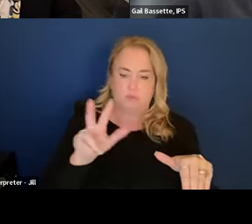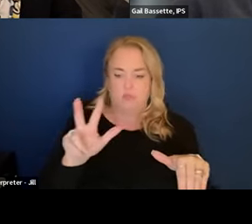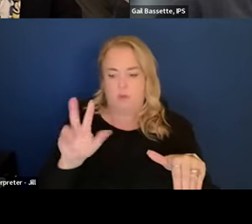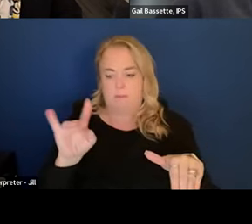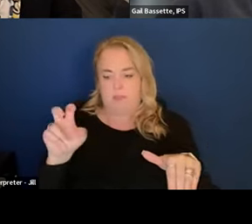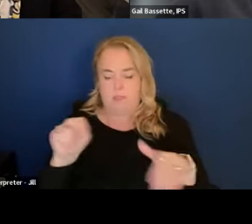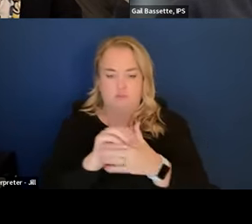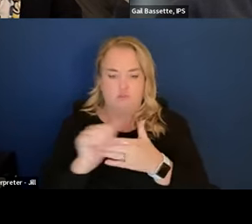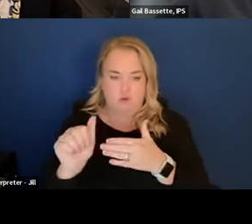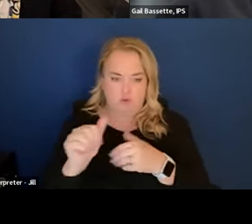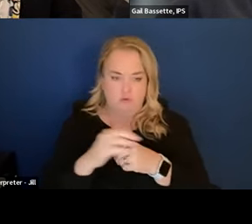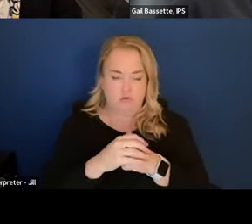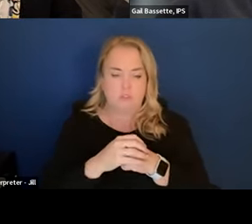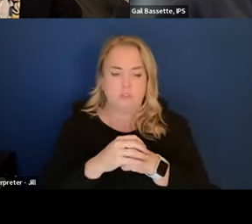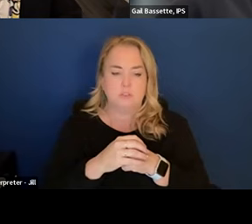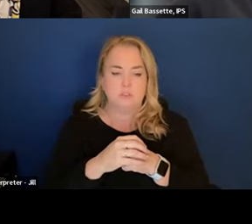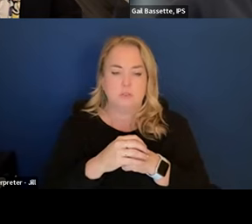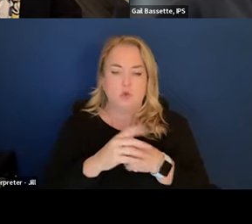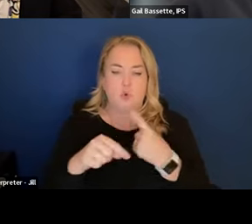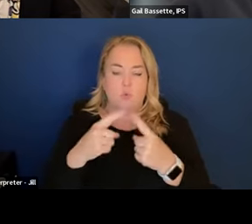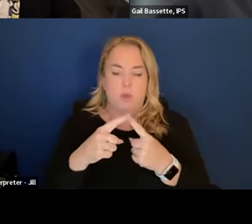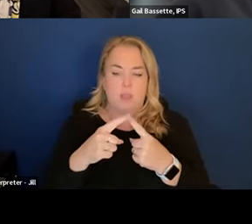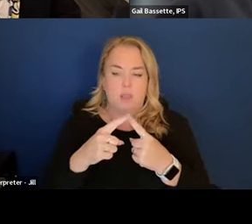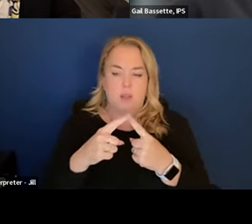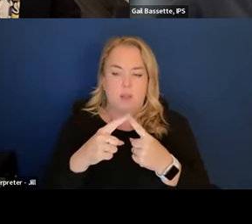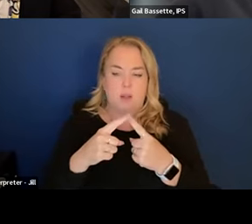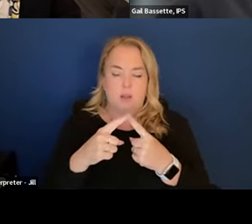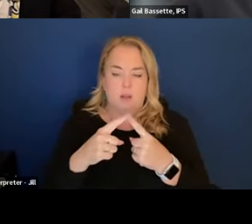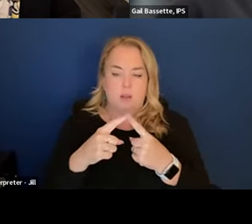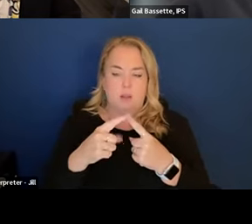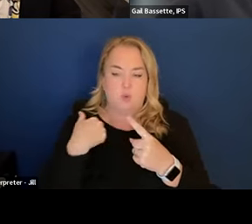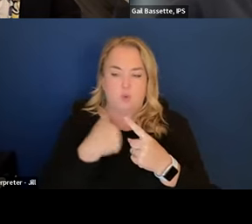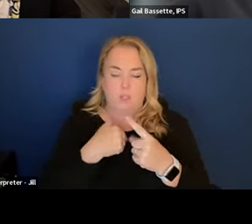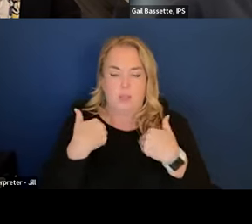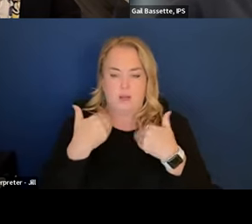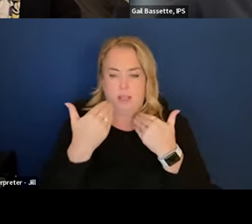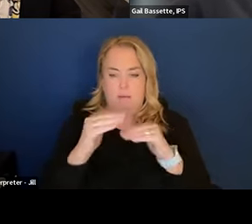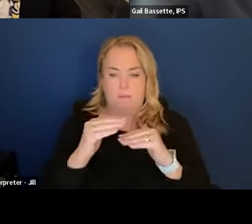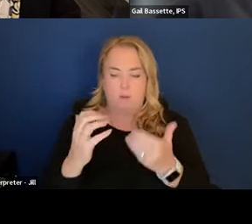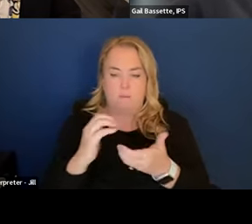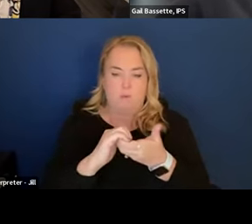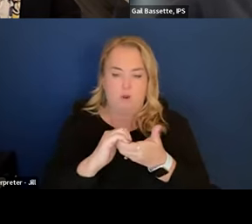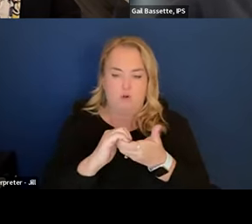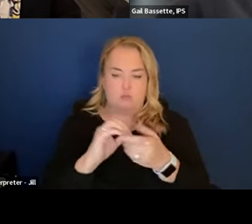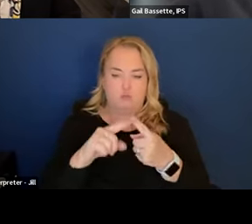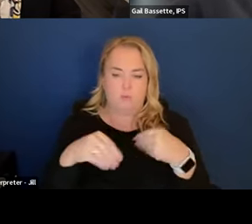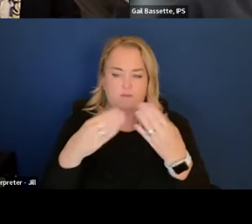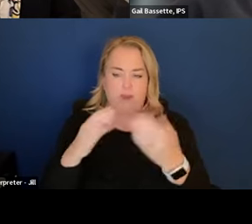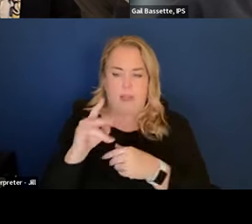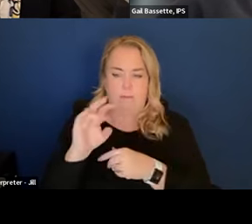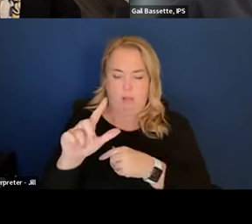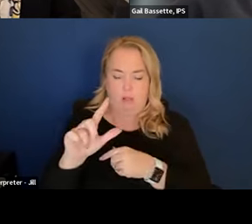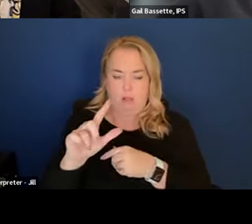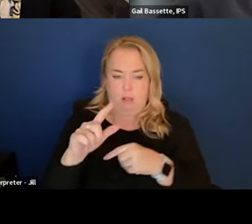in revenue. When investing, our customers would also be our limited partners who provide capital on a deal-by-deal